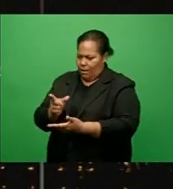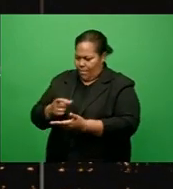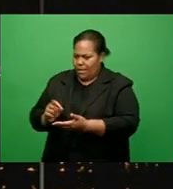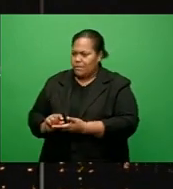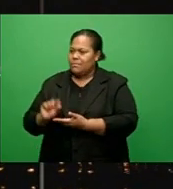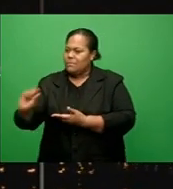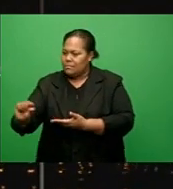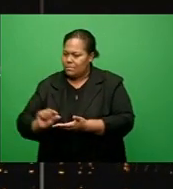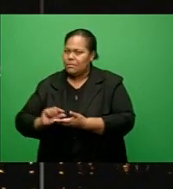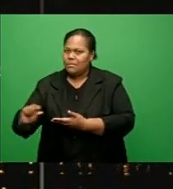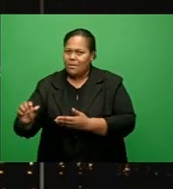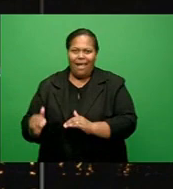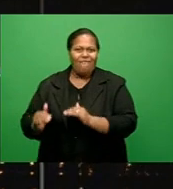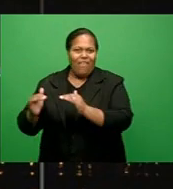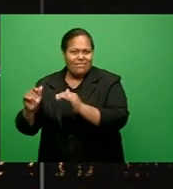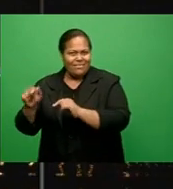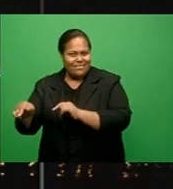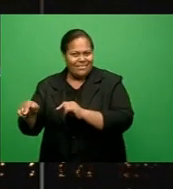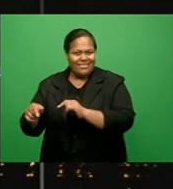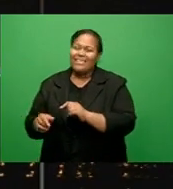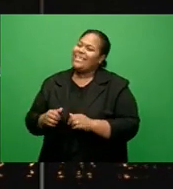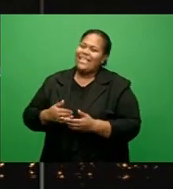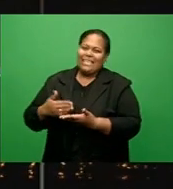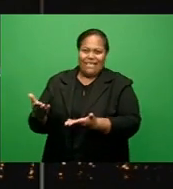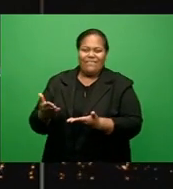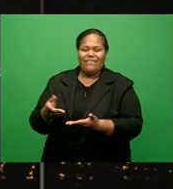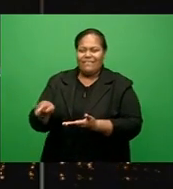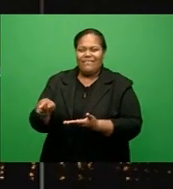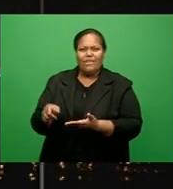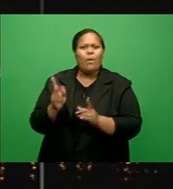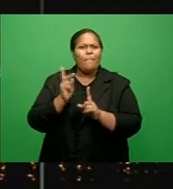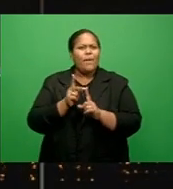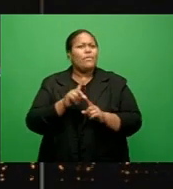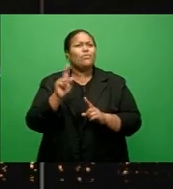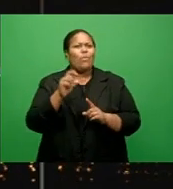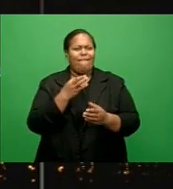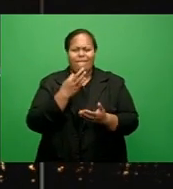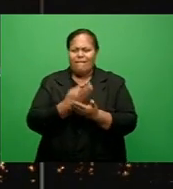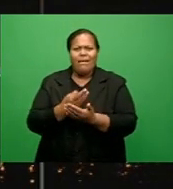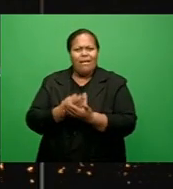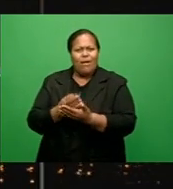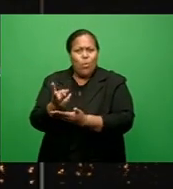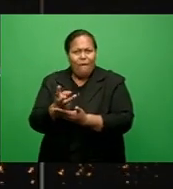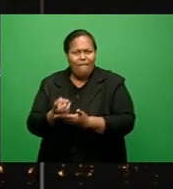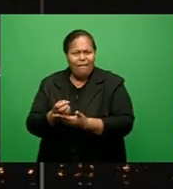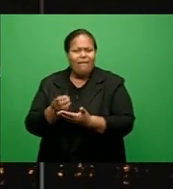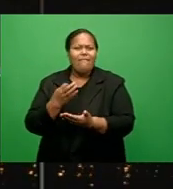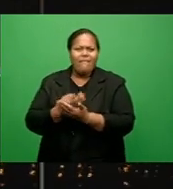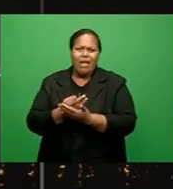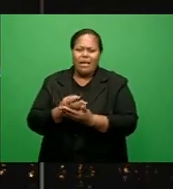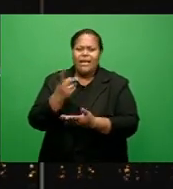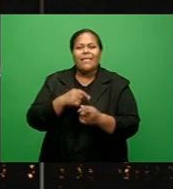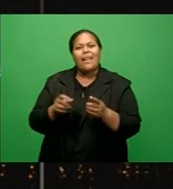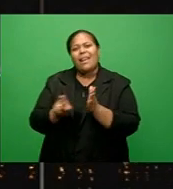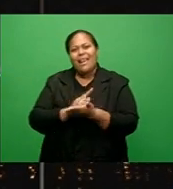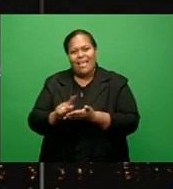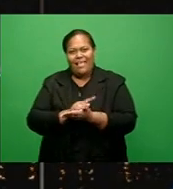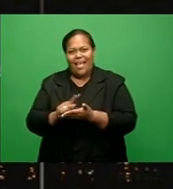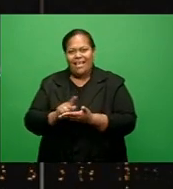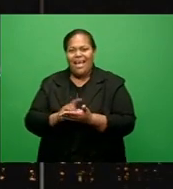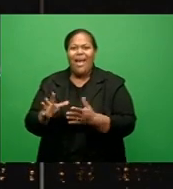also agreed to advance party funds for the purpose of the Relief and Welfare Fund to be reconciled later.